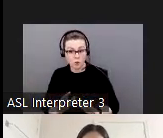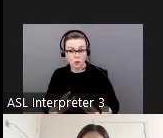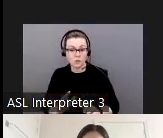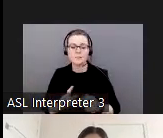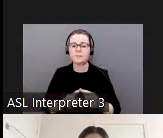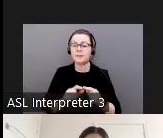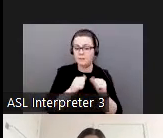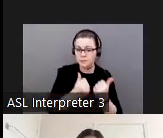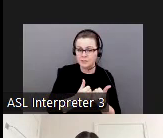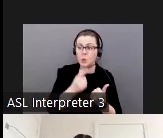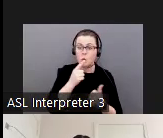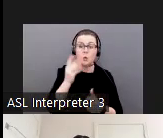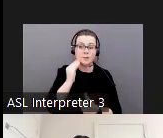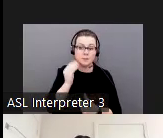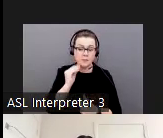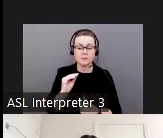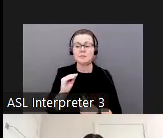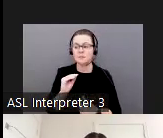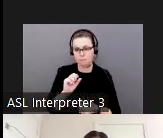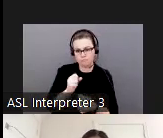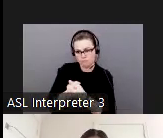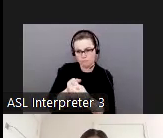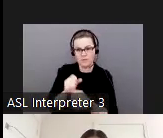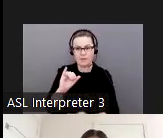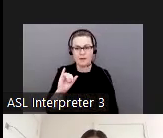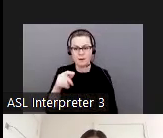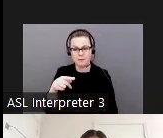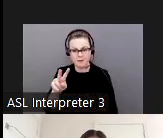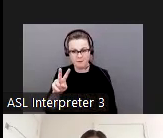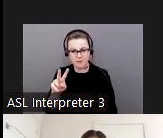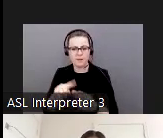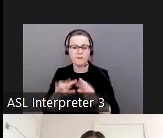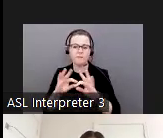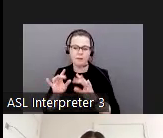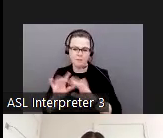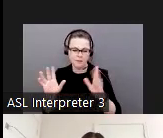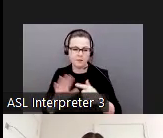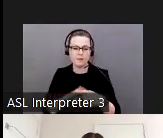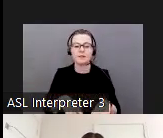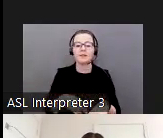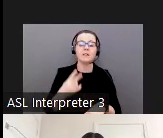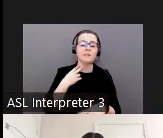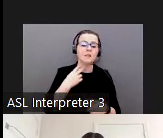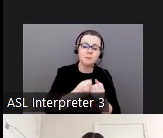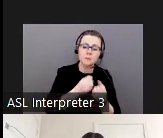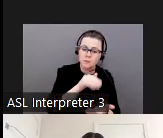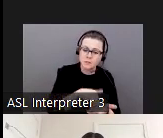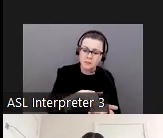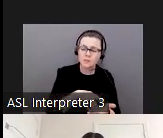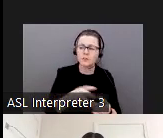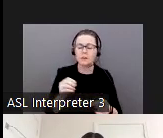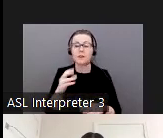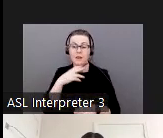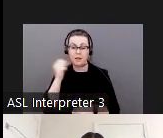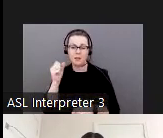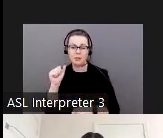IPV and family violence, and as well as victim support sector, elder abuse prevention. And we want to hear from